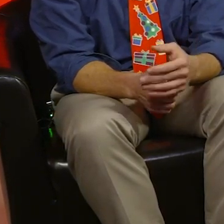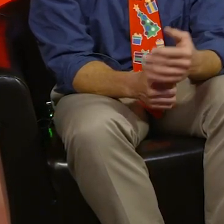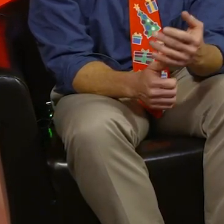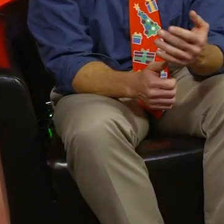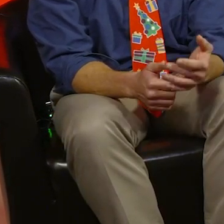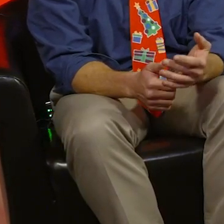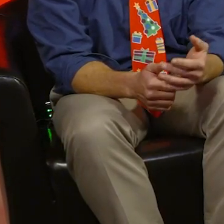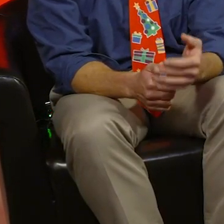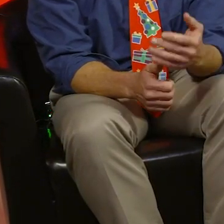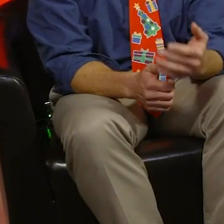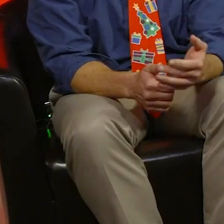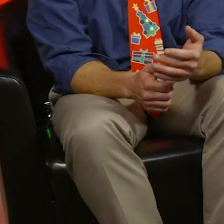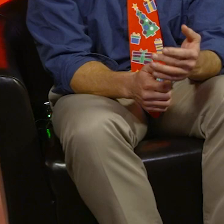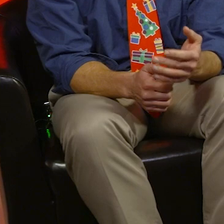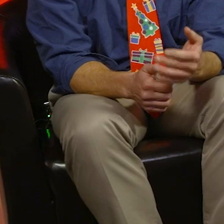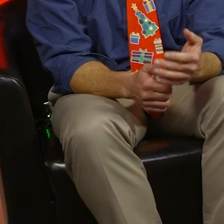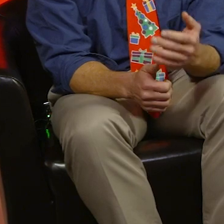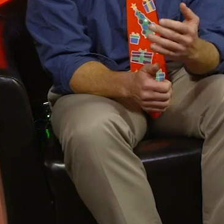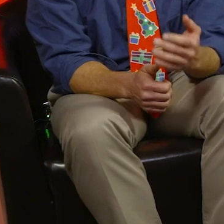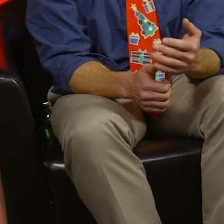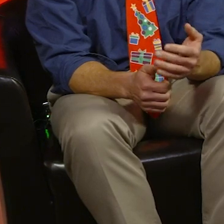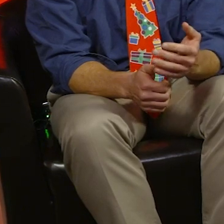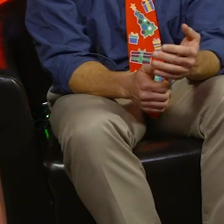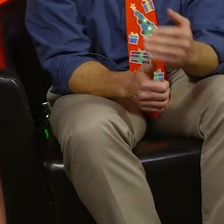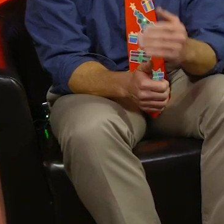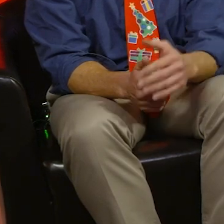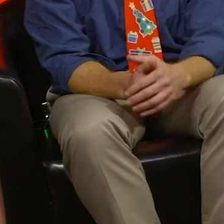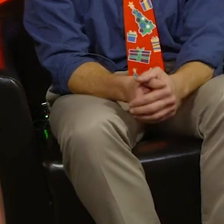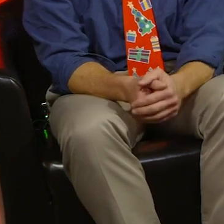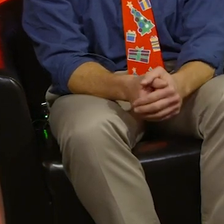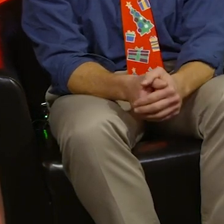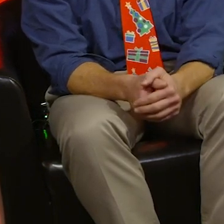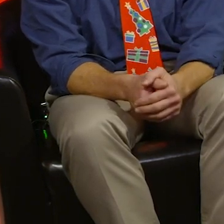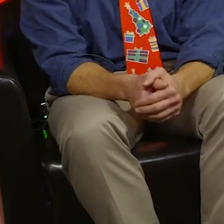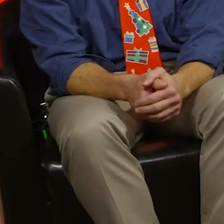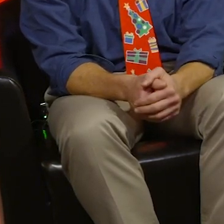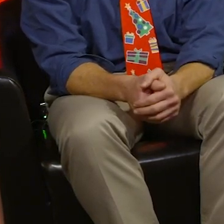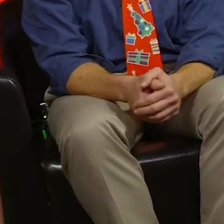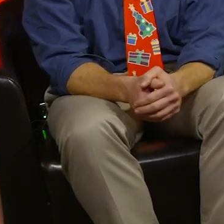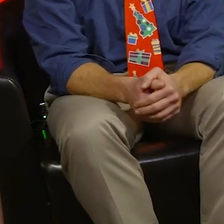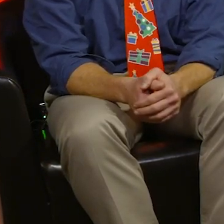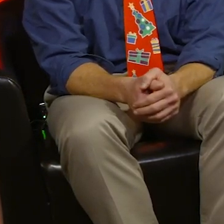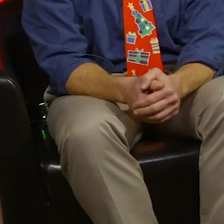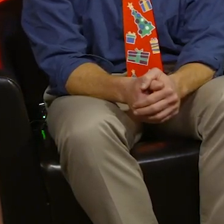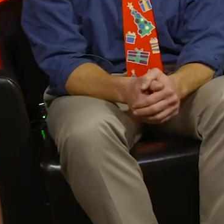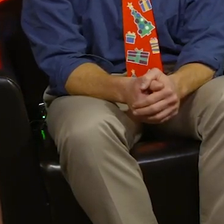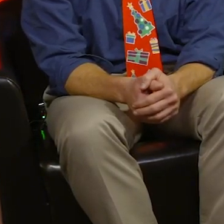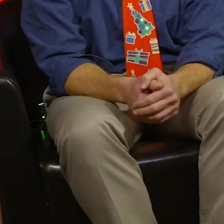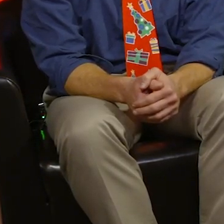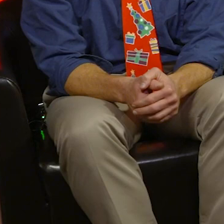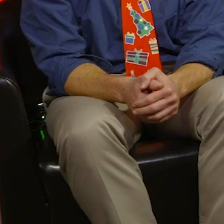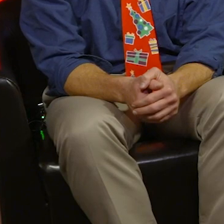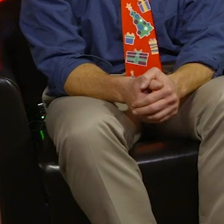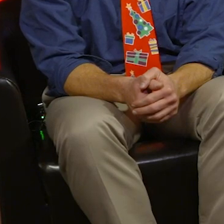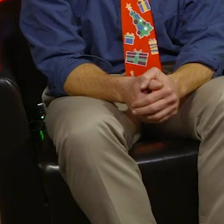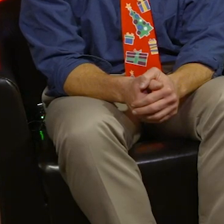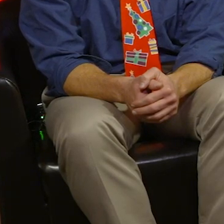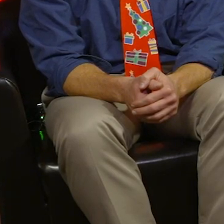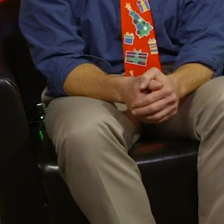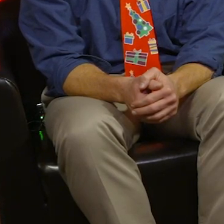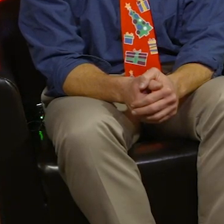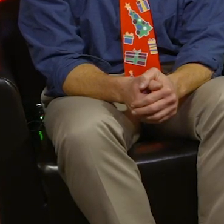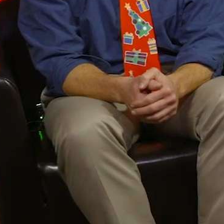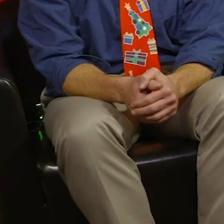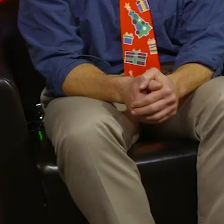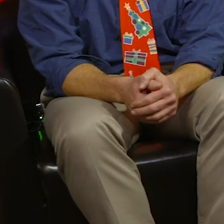what? That was down from 149 total patients the previous day. Our numbers have improved quite a bit since then, but we